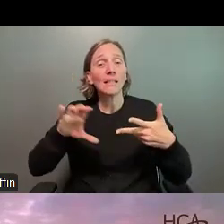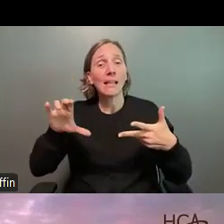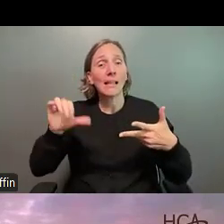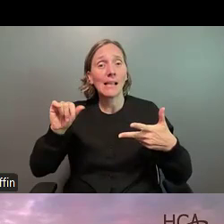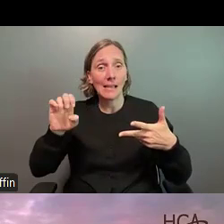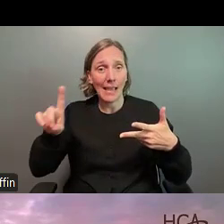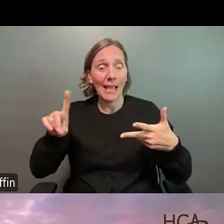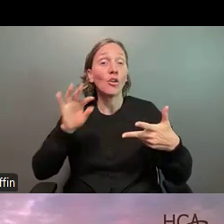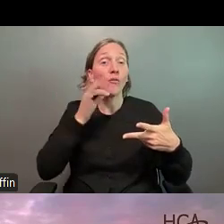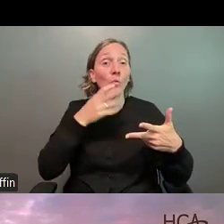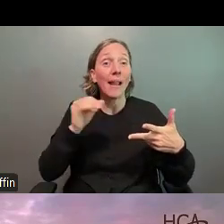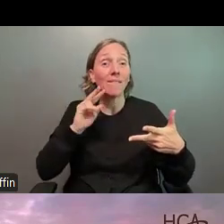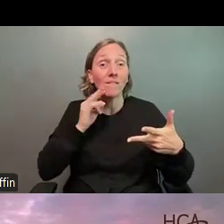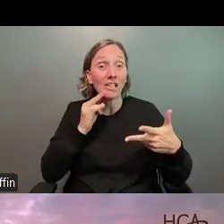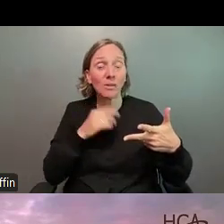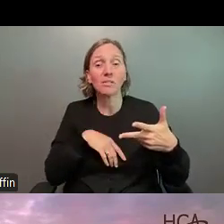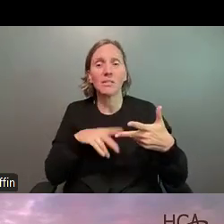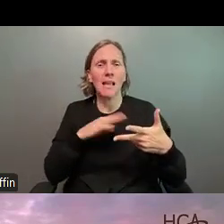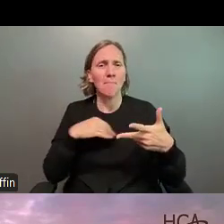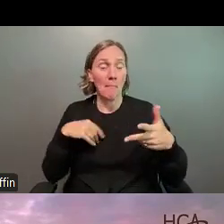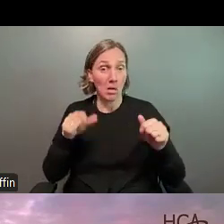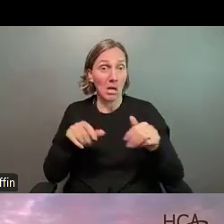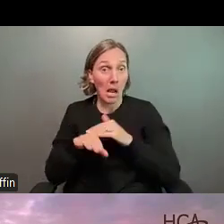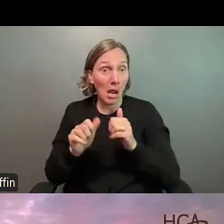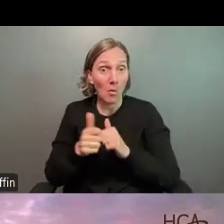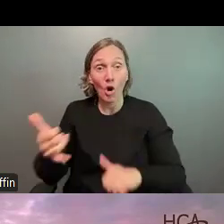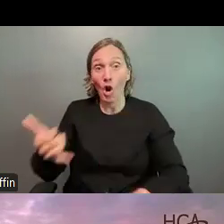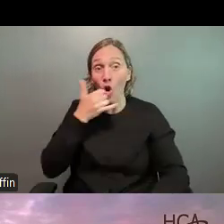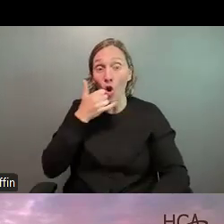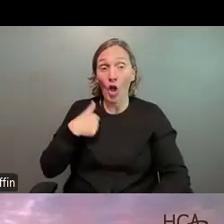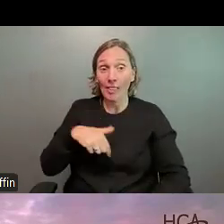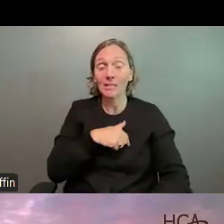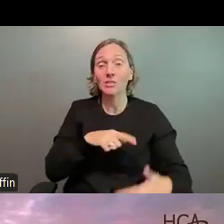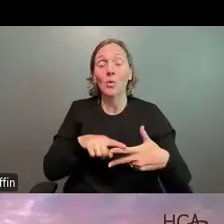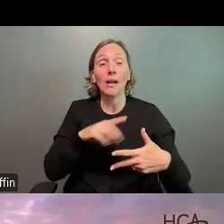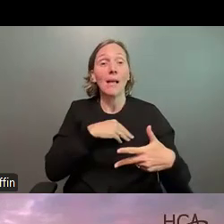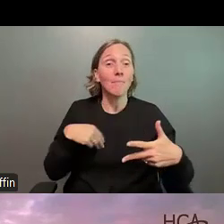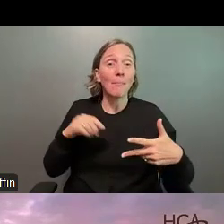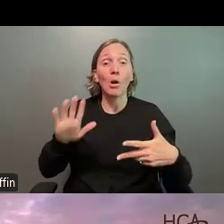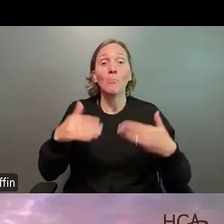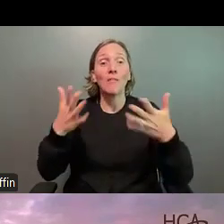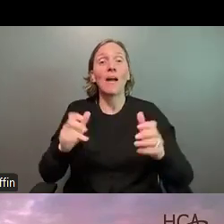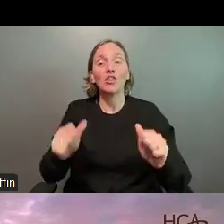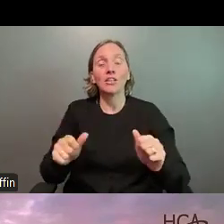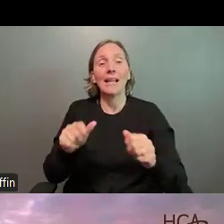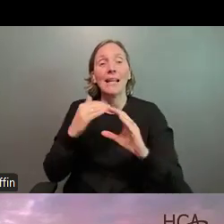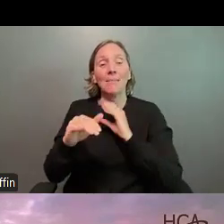And members can access that by giving us a call, or members or providers can email